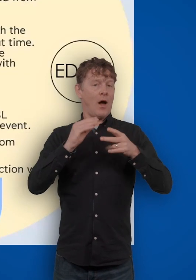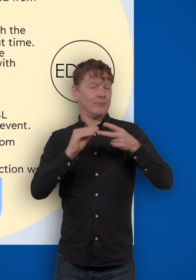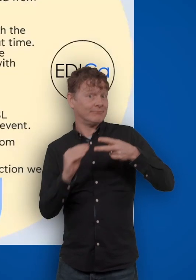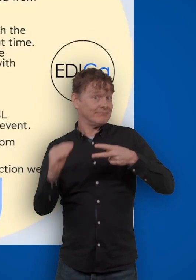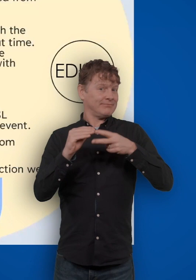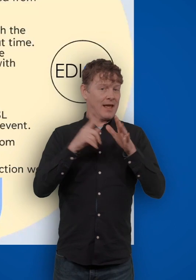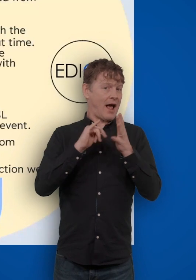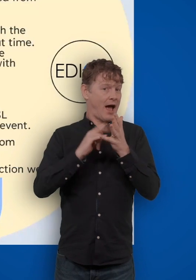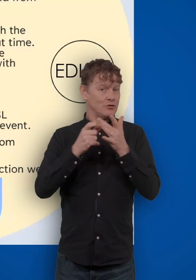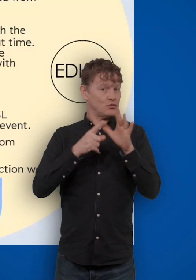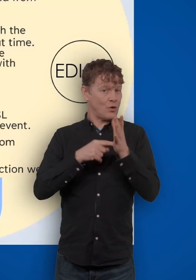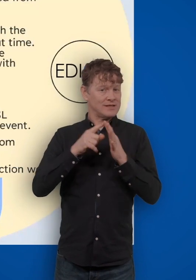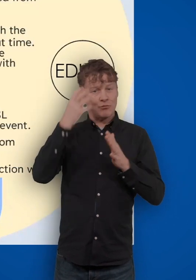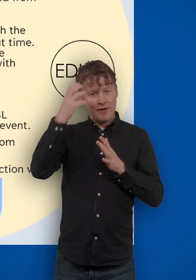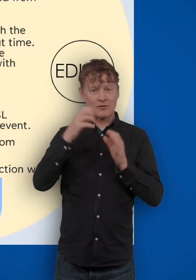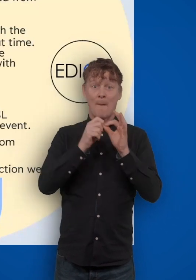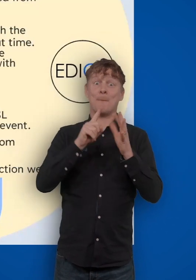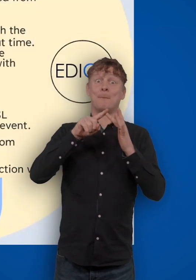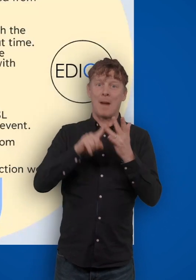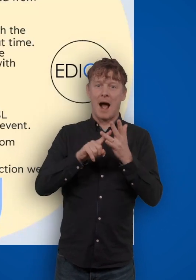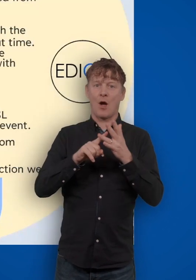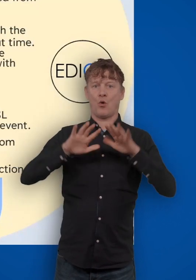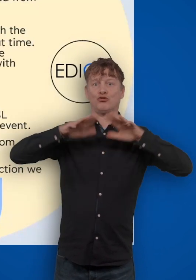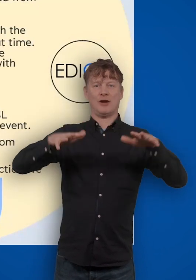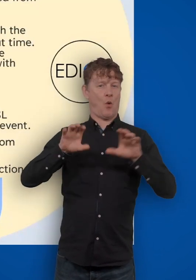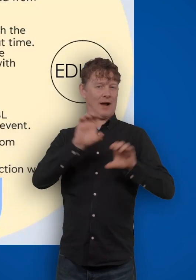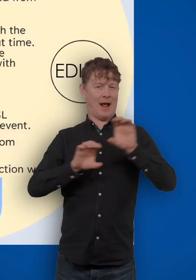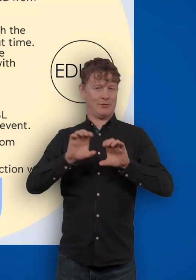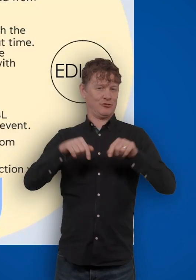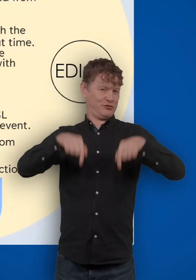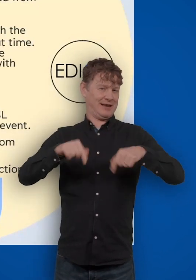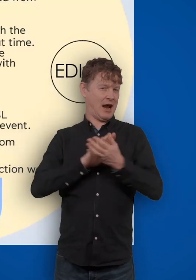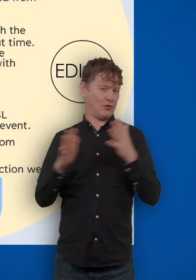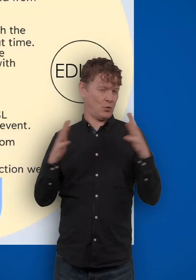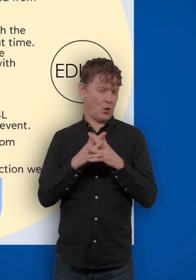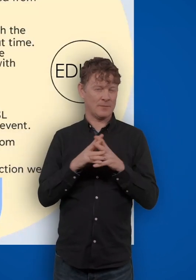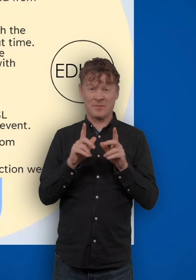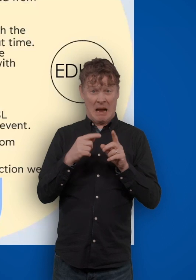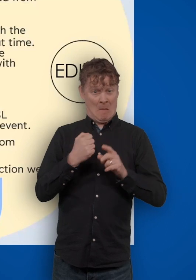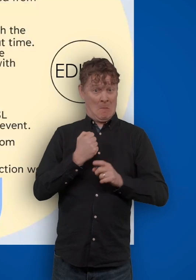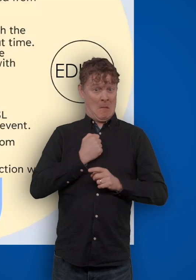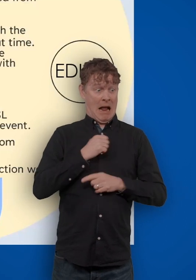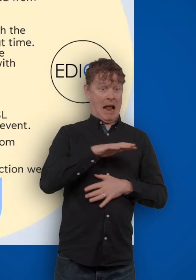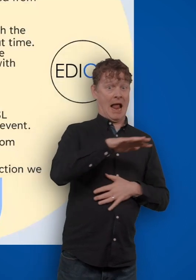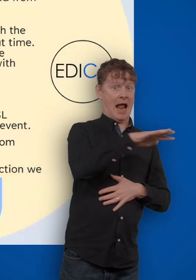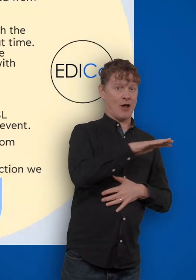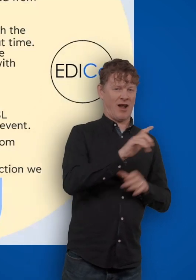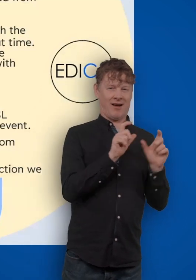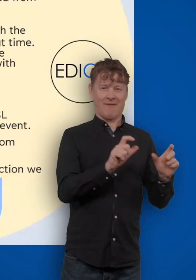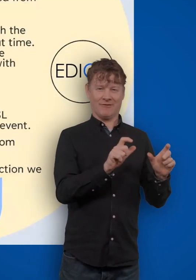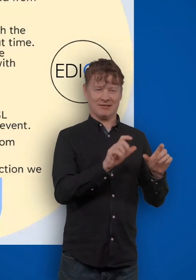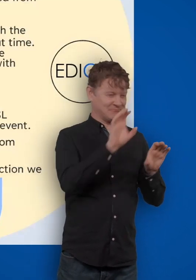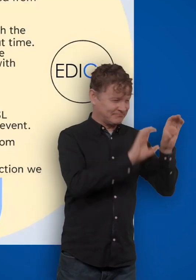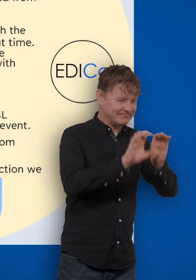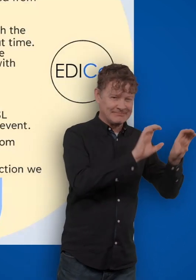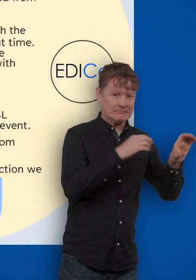promoted, associate professor of biogeochemistry at Harriet Watt. You will find that I'm stepping outside my comfort zone a little bit today.